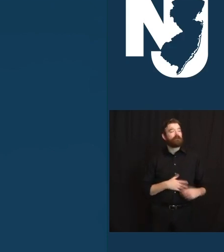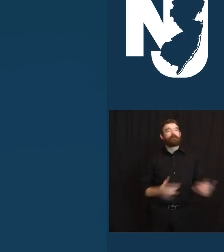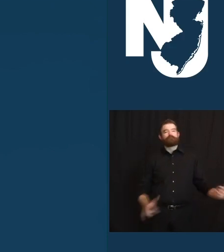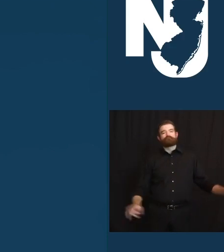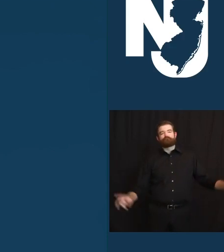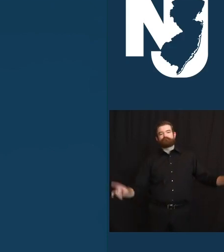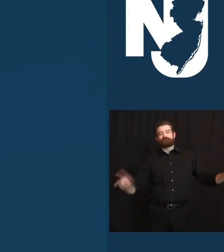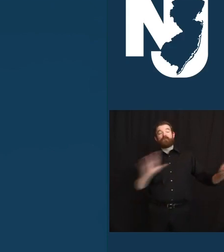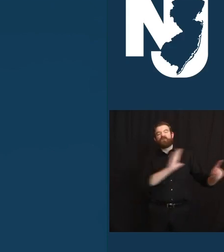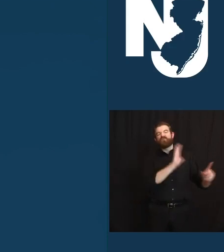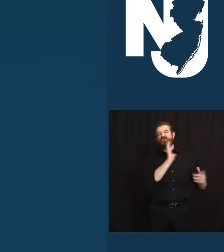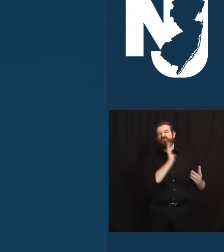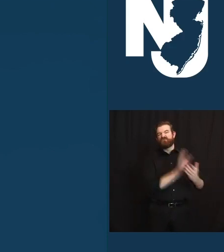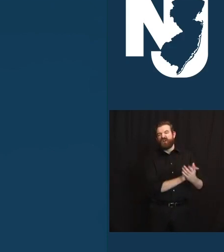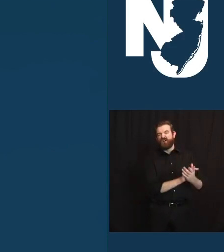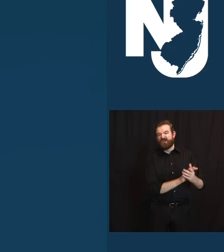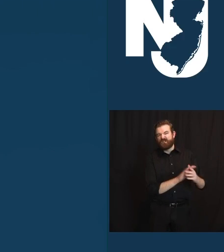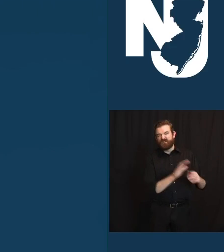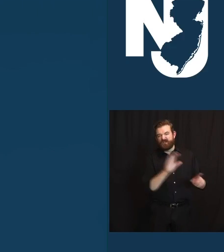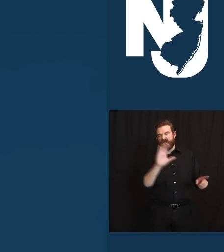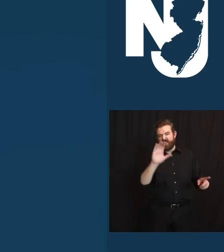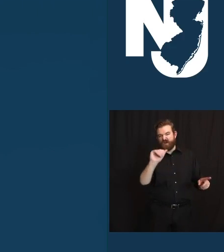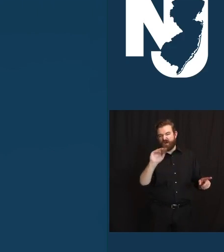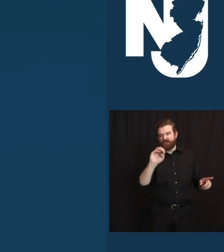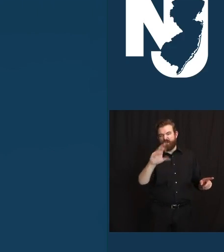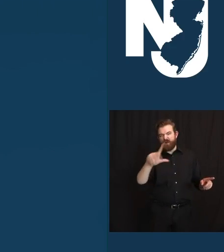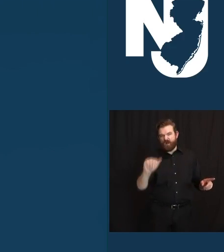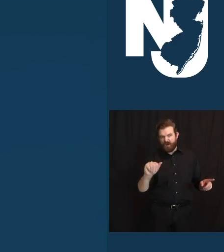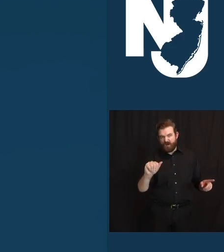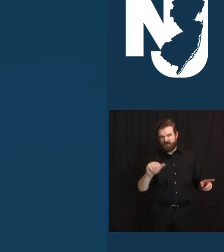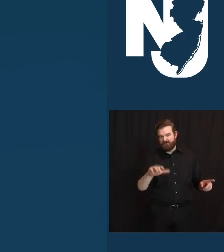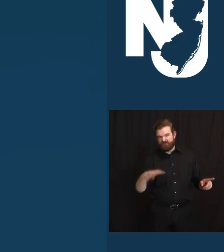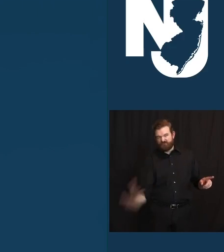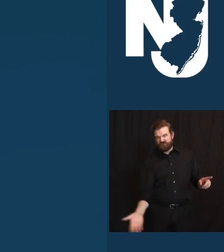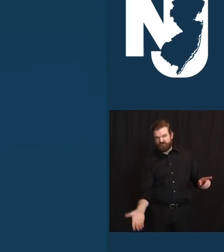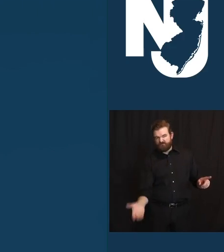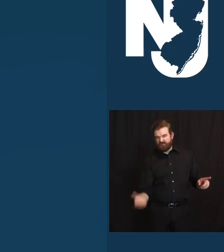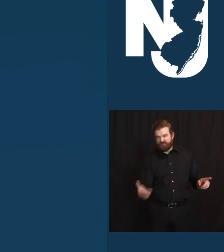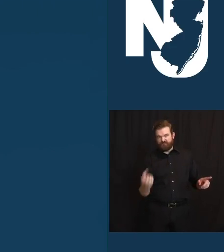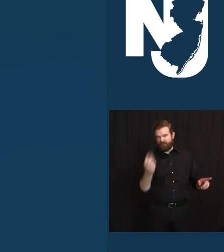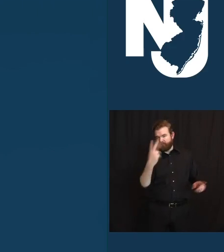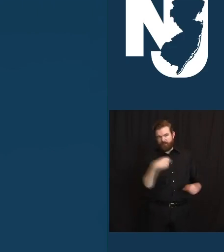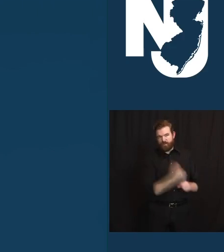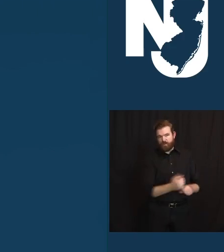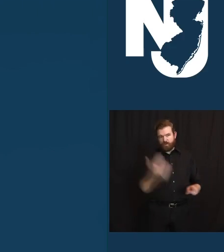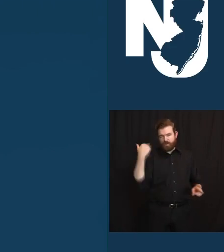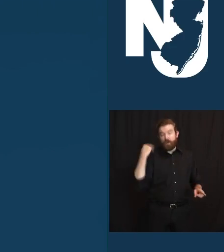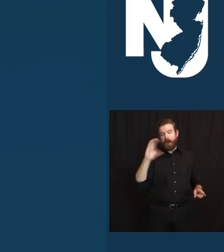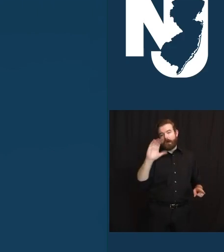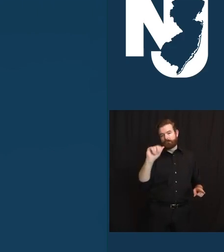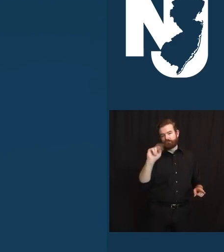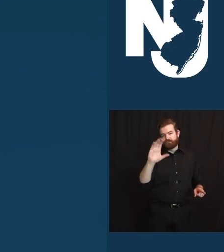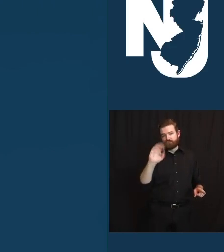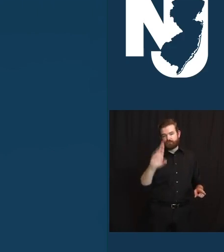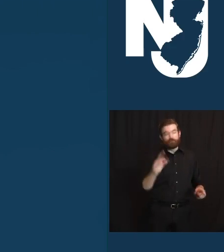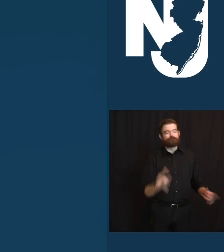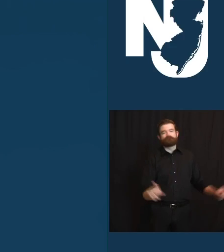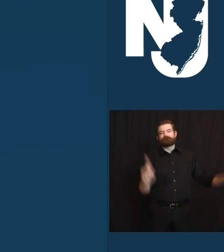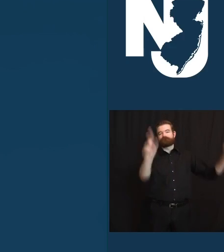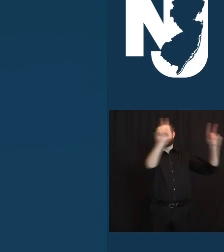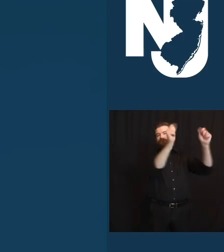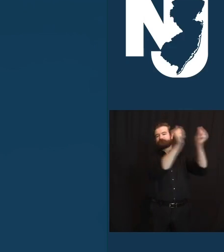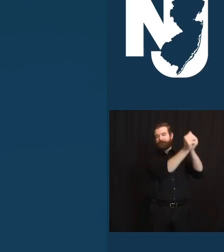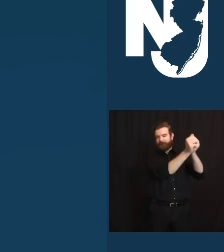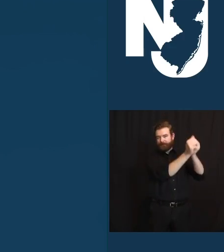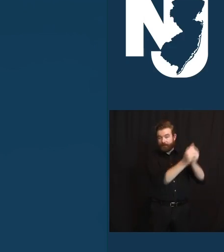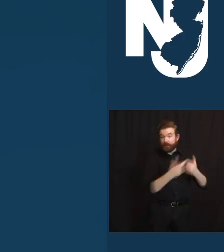Carmela, who he lost to cancer 12 years ago. And he leaves behind his children, Louis, Joe,